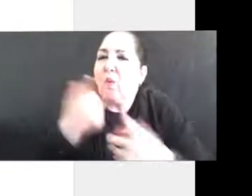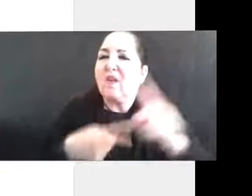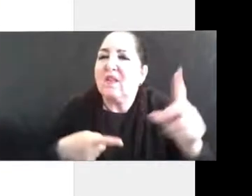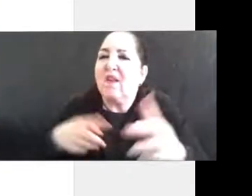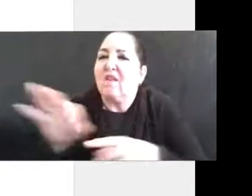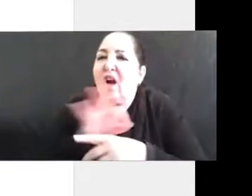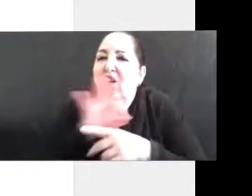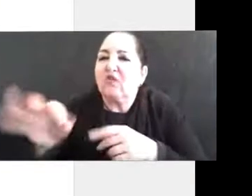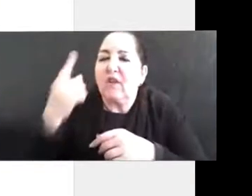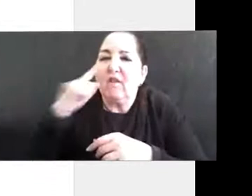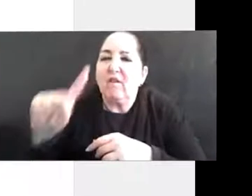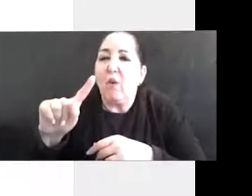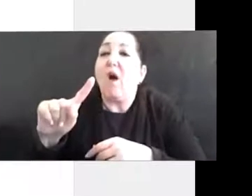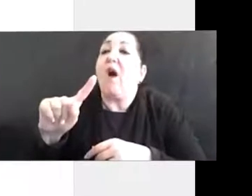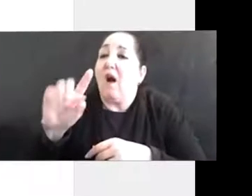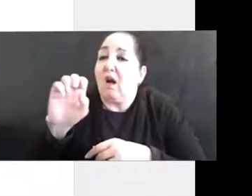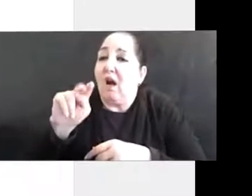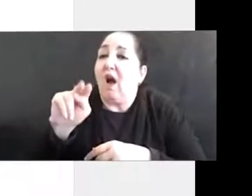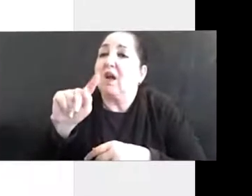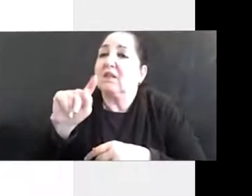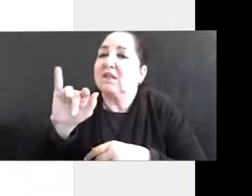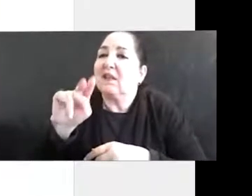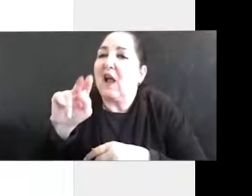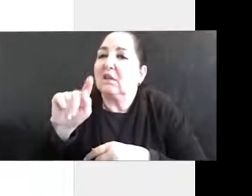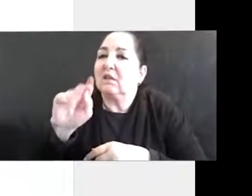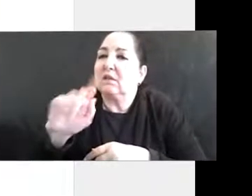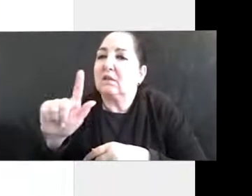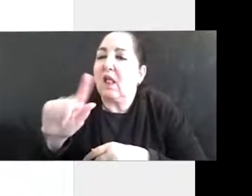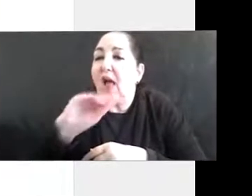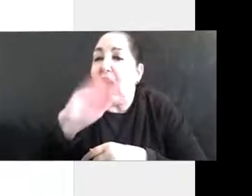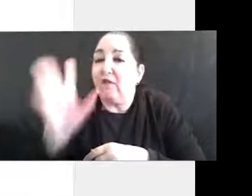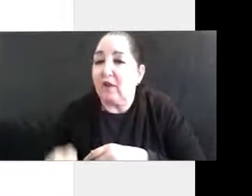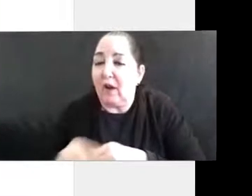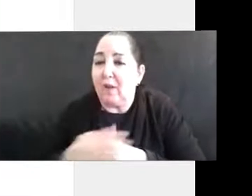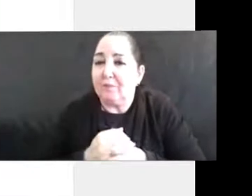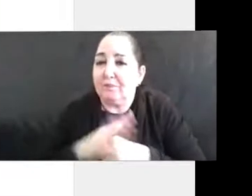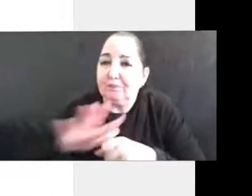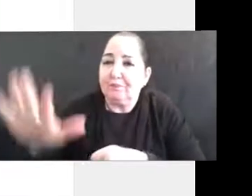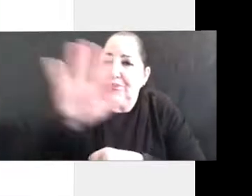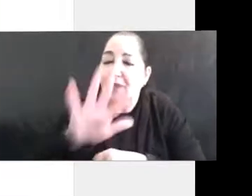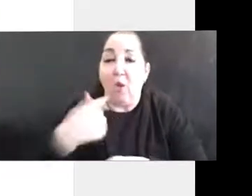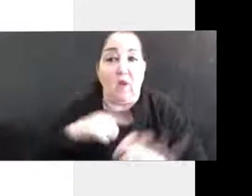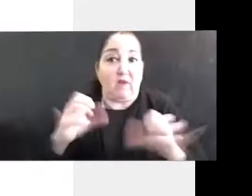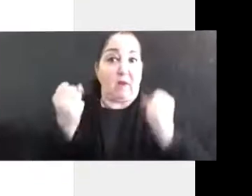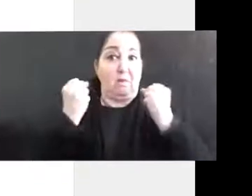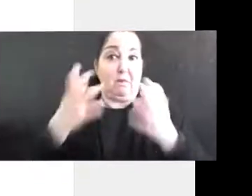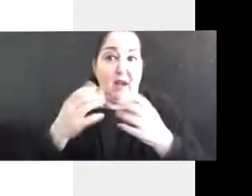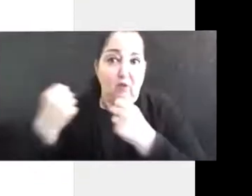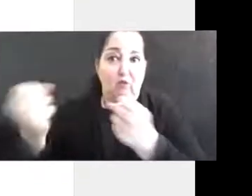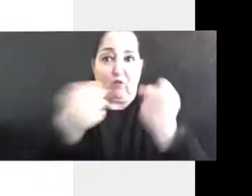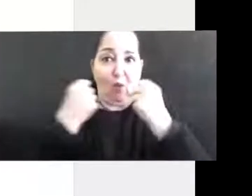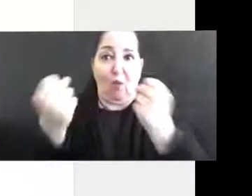know, the continental Africa. You know, so we've done many road trips. But